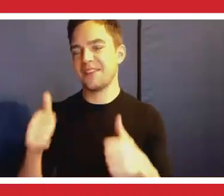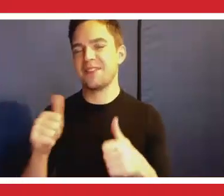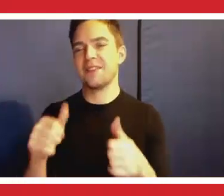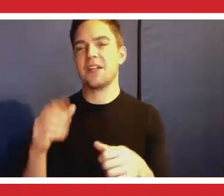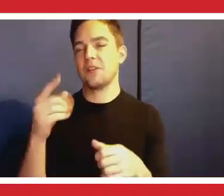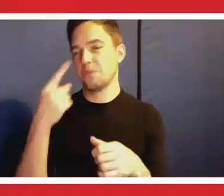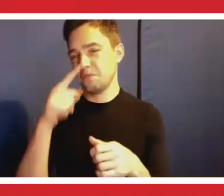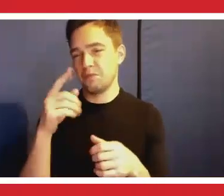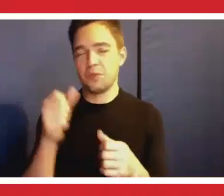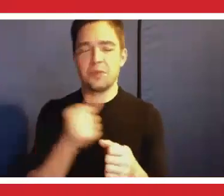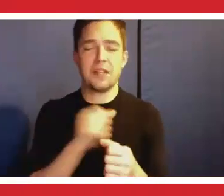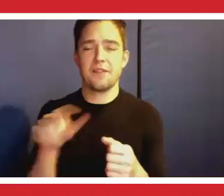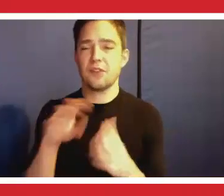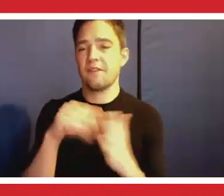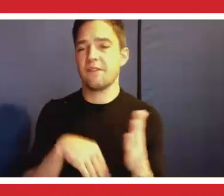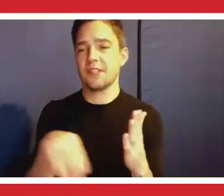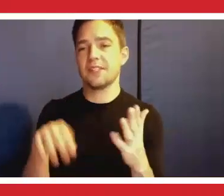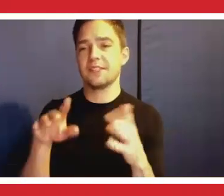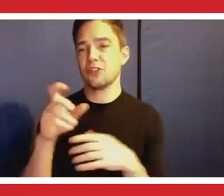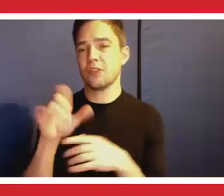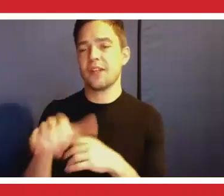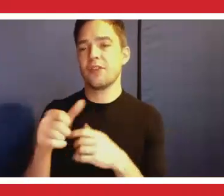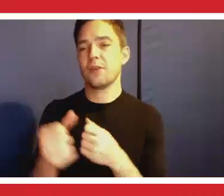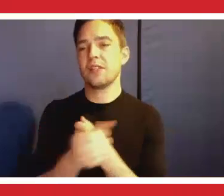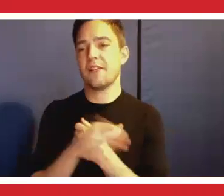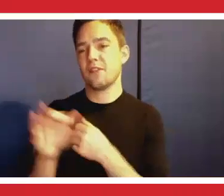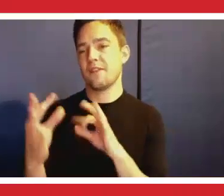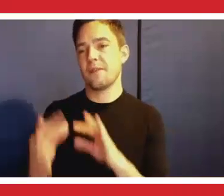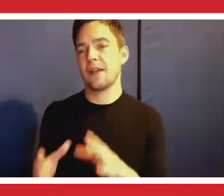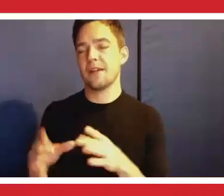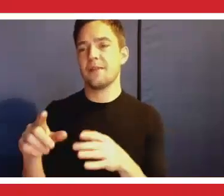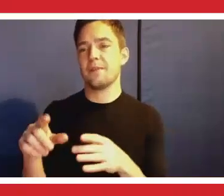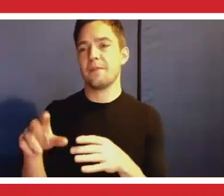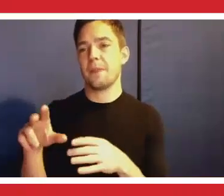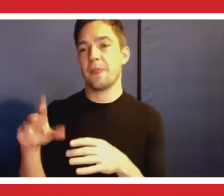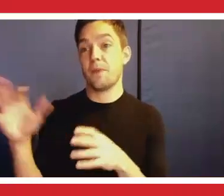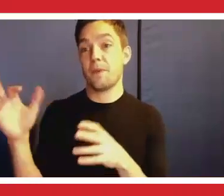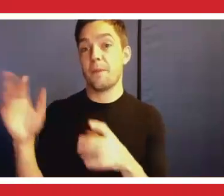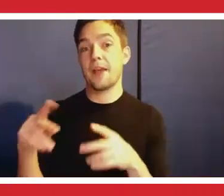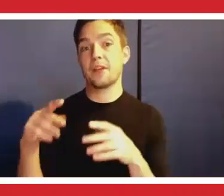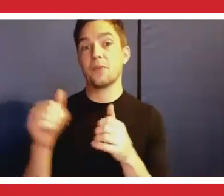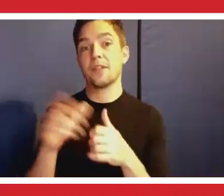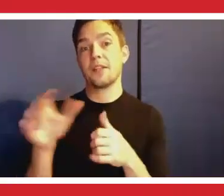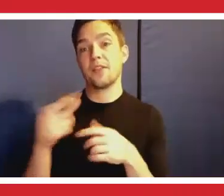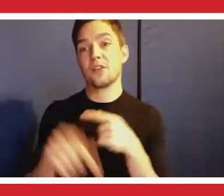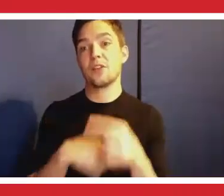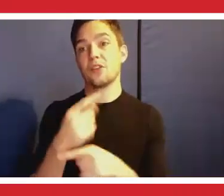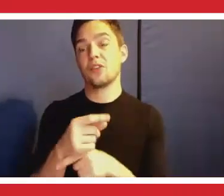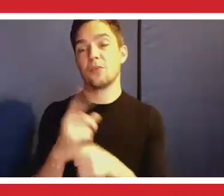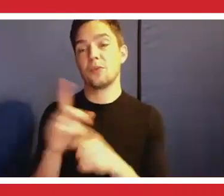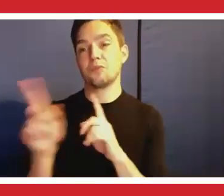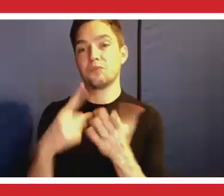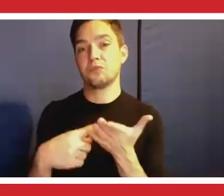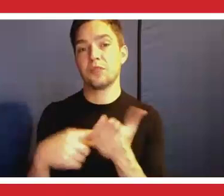because we'd love to hear your feedback. UN DESA will be back with another global policy dialogue in